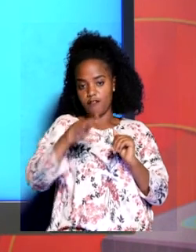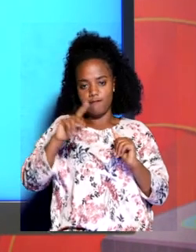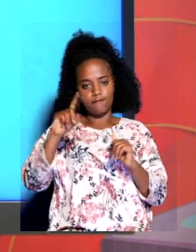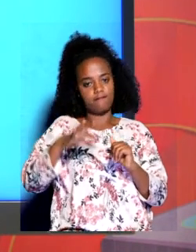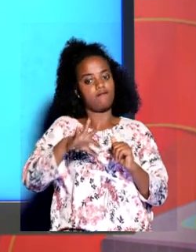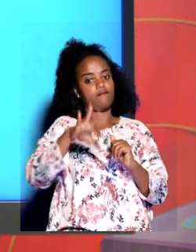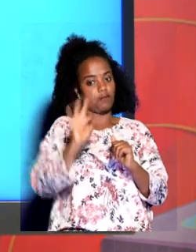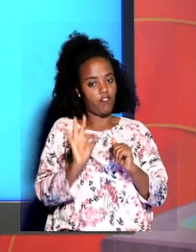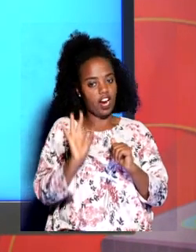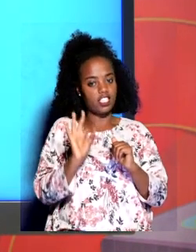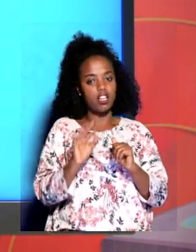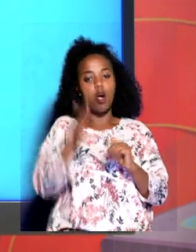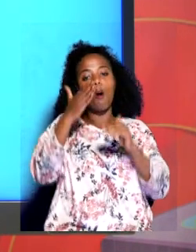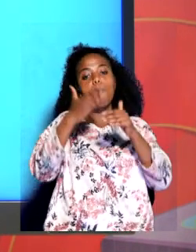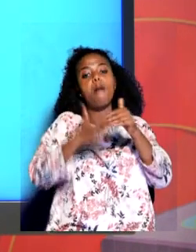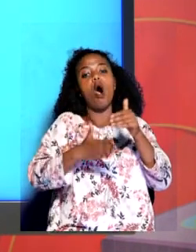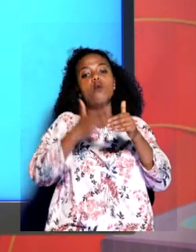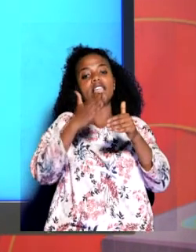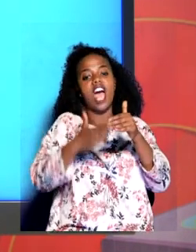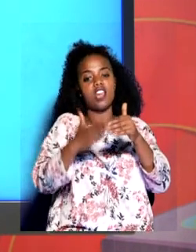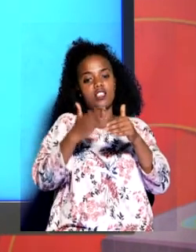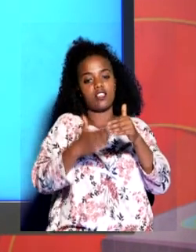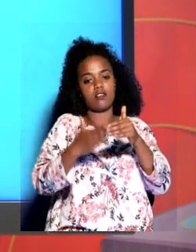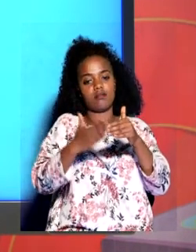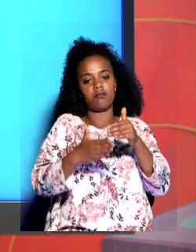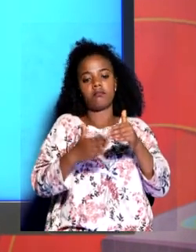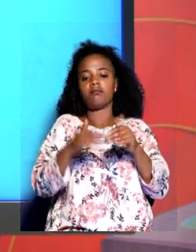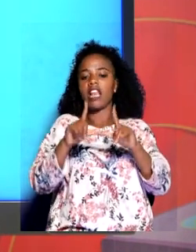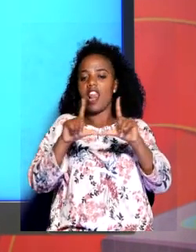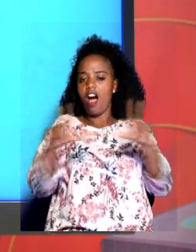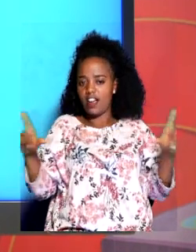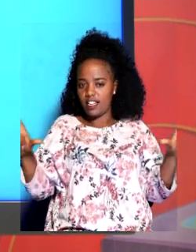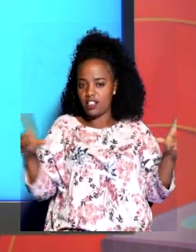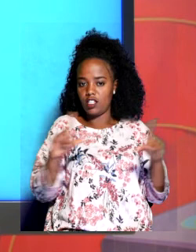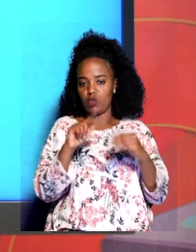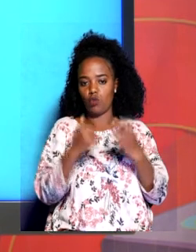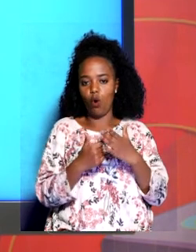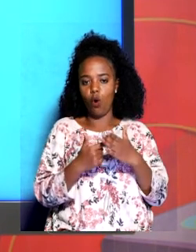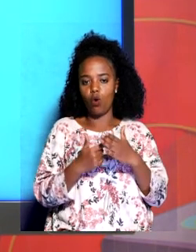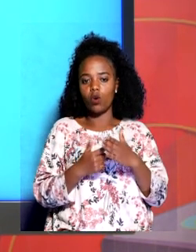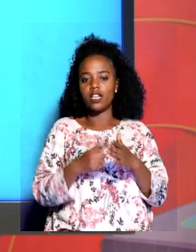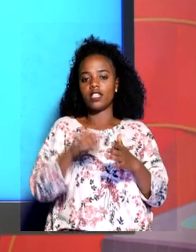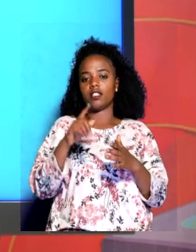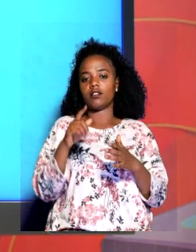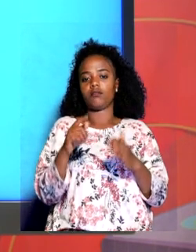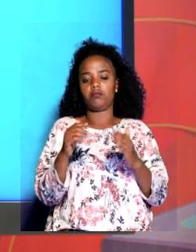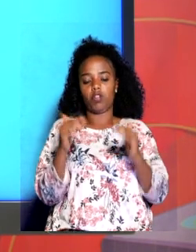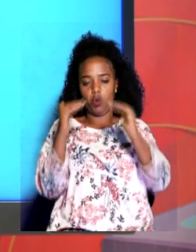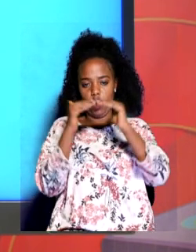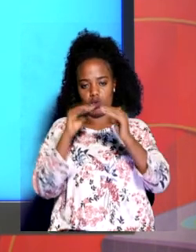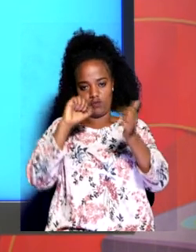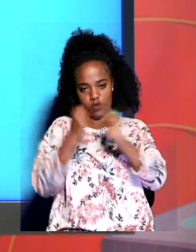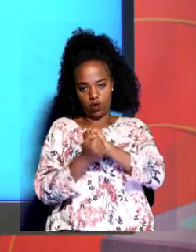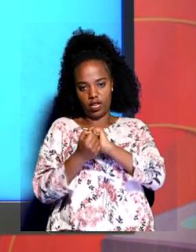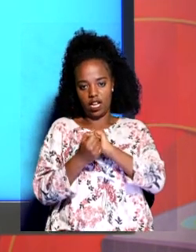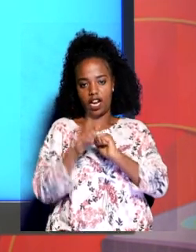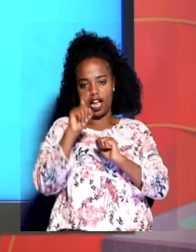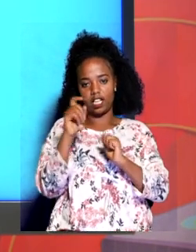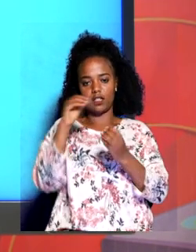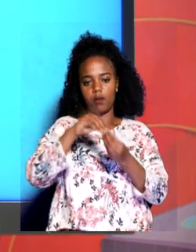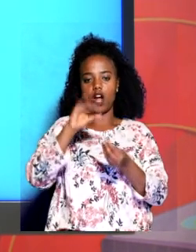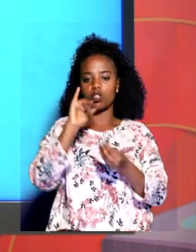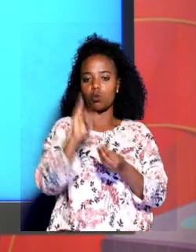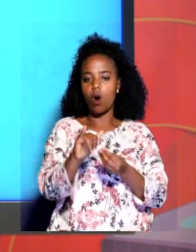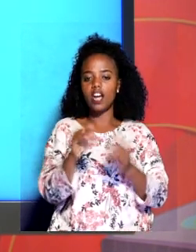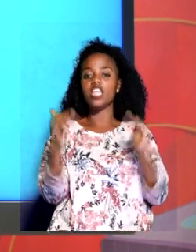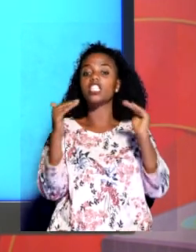need a boundary line. So to draw the boundary, change this into equation, x plus y is